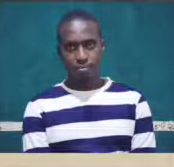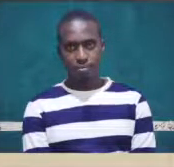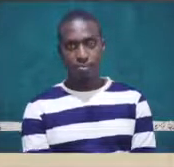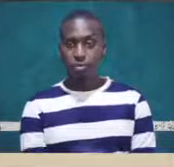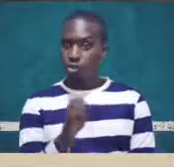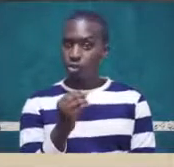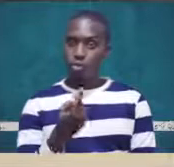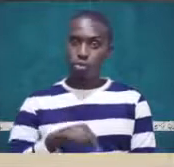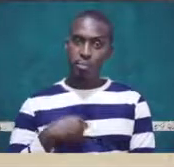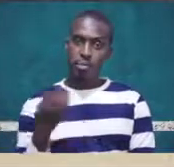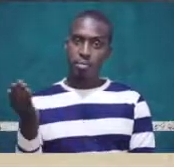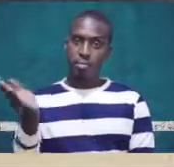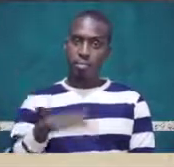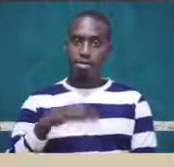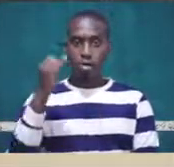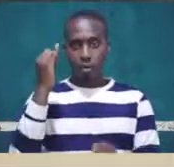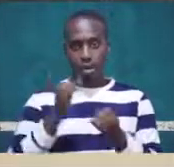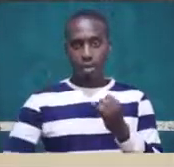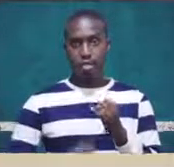So we are back to our last